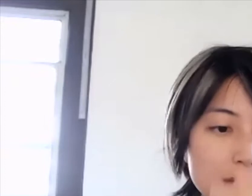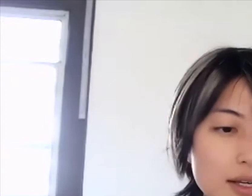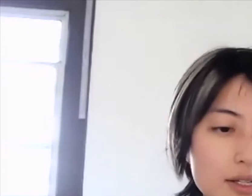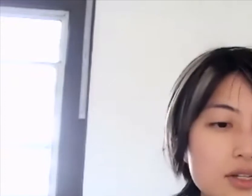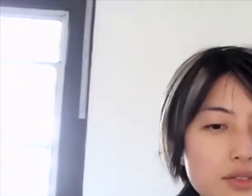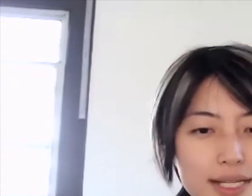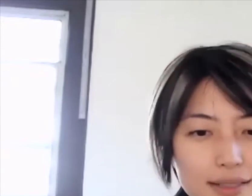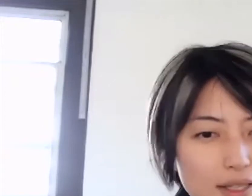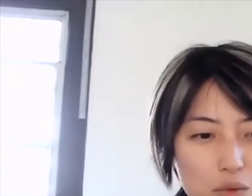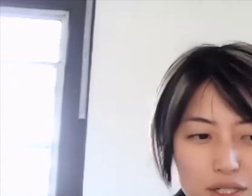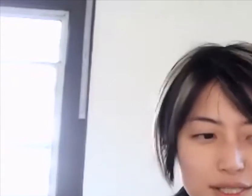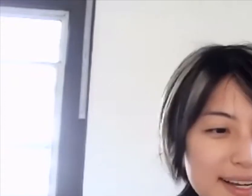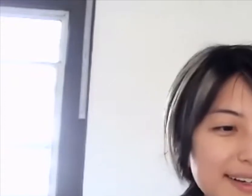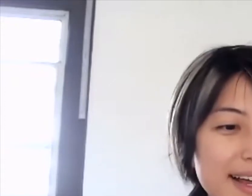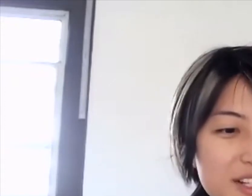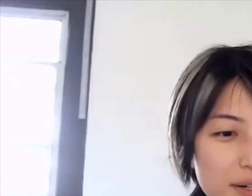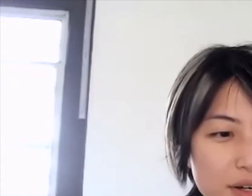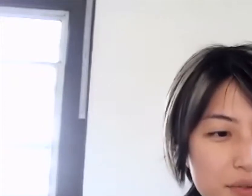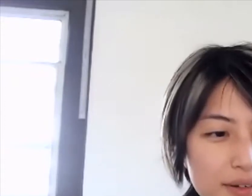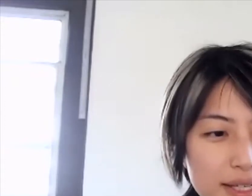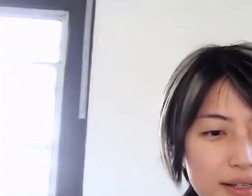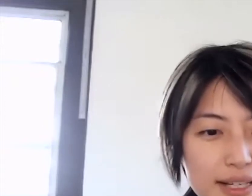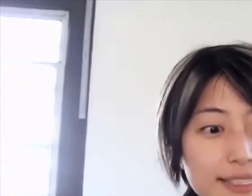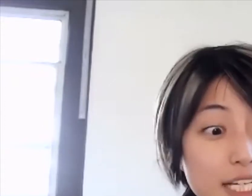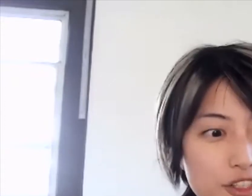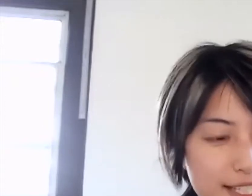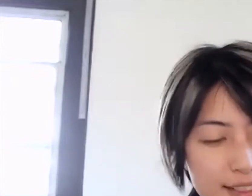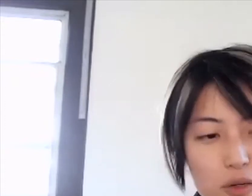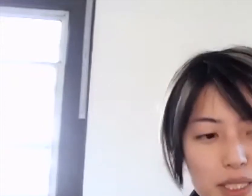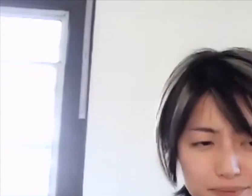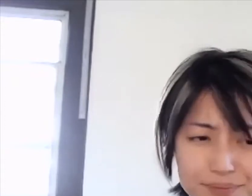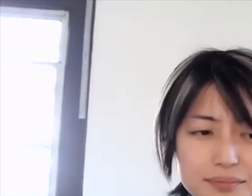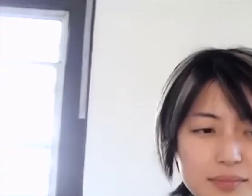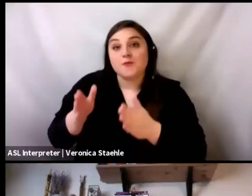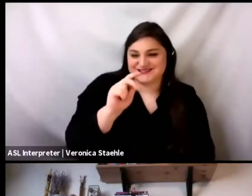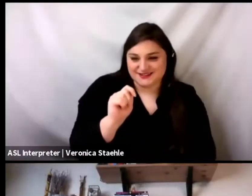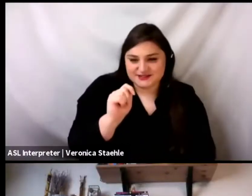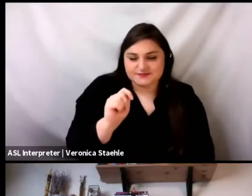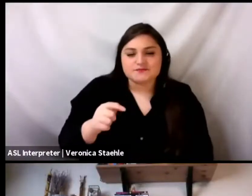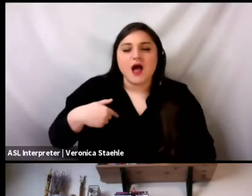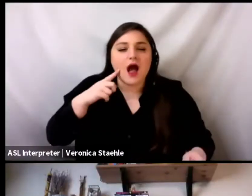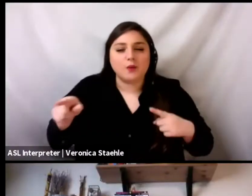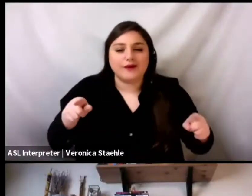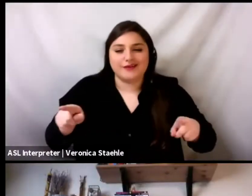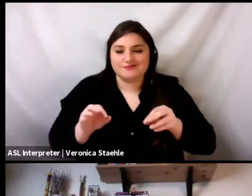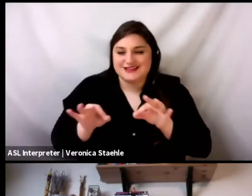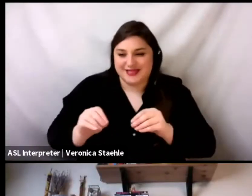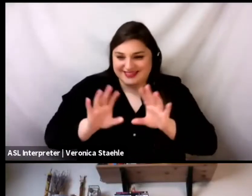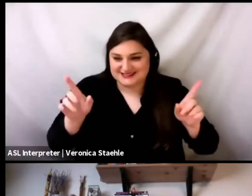consent. So there's like a lot of words. So I'll contextualize a little bit. The code of conduct